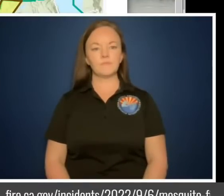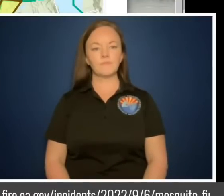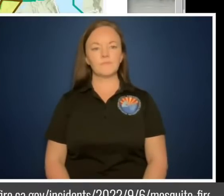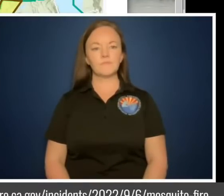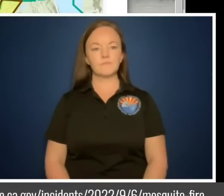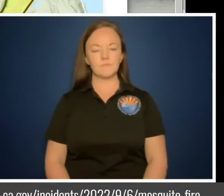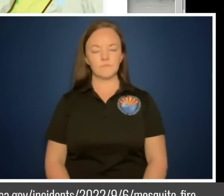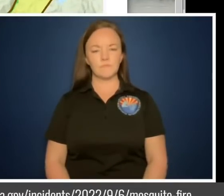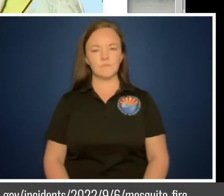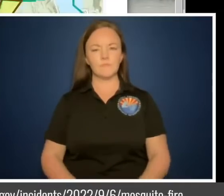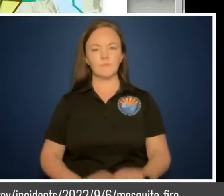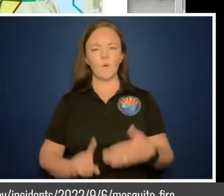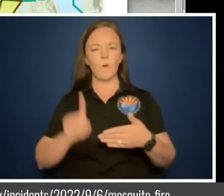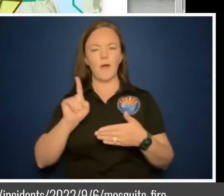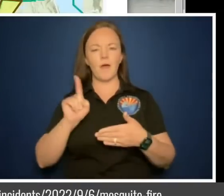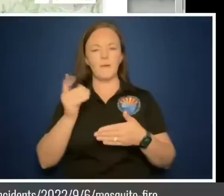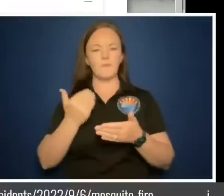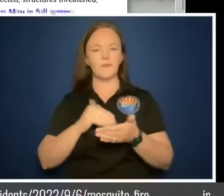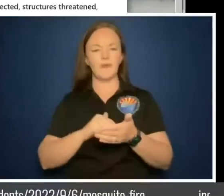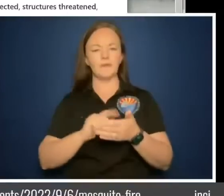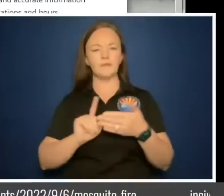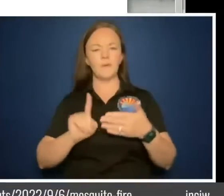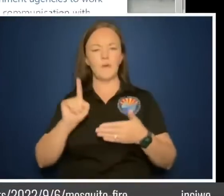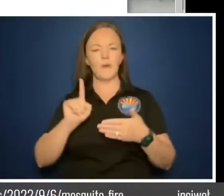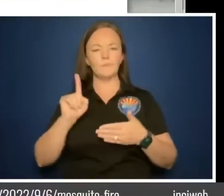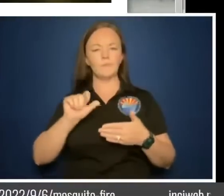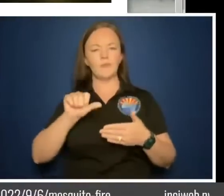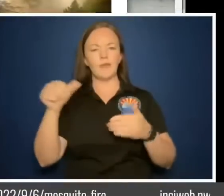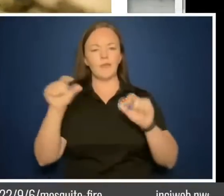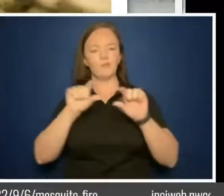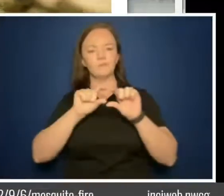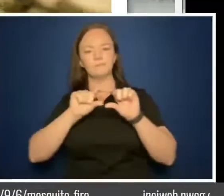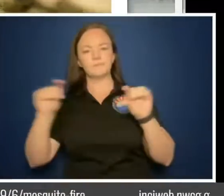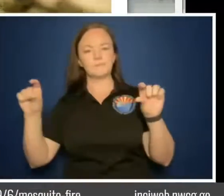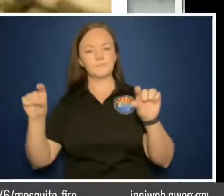Scroll back up, go back to the other ticker.